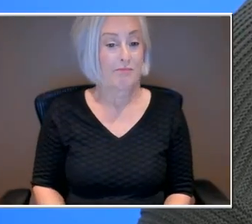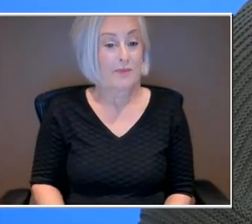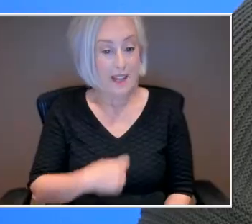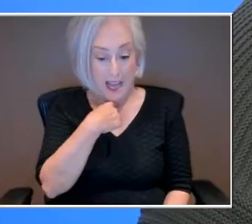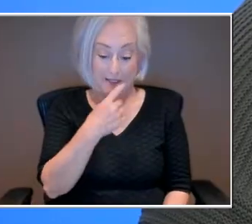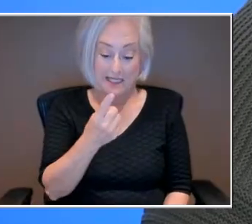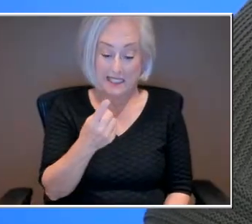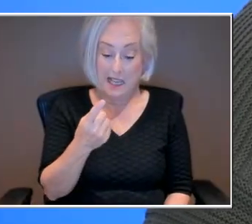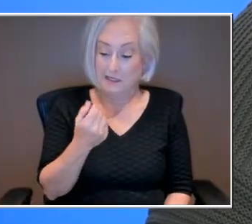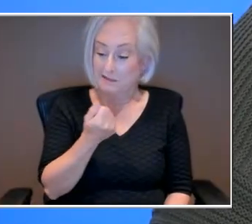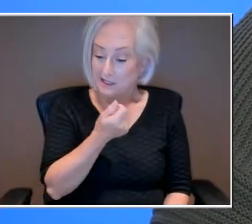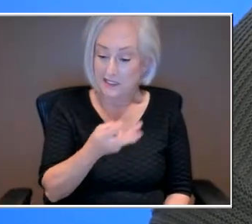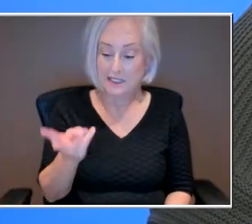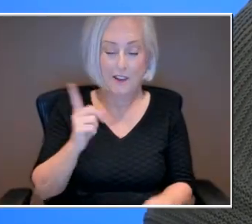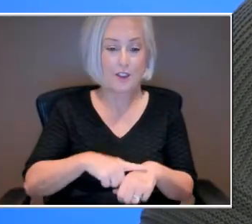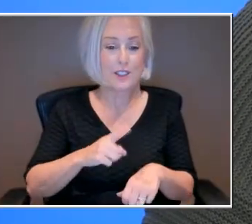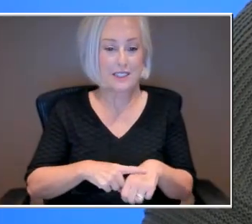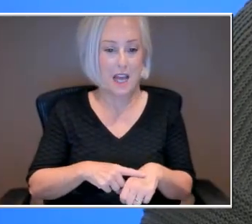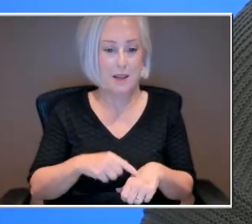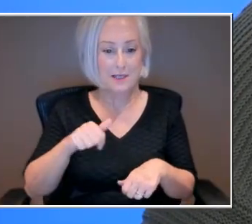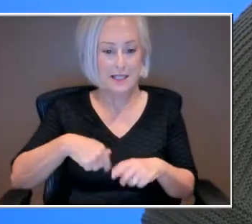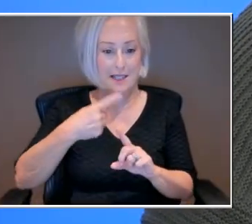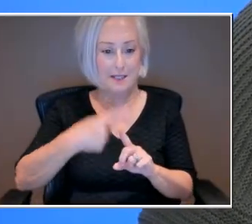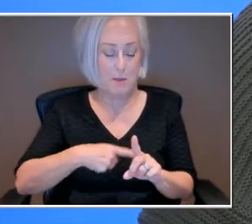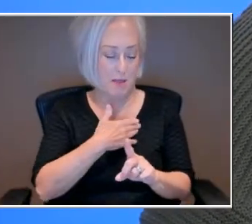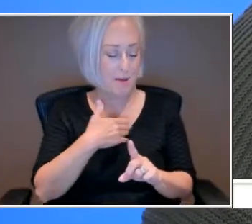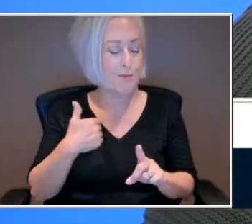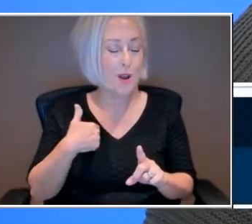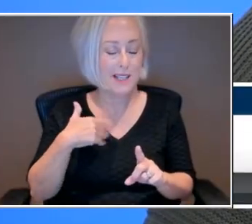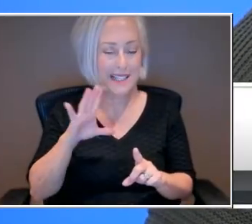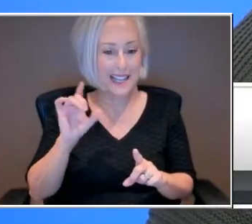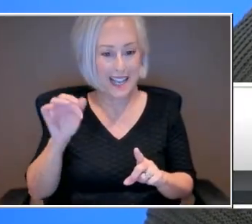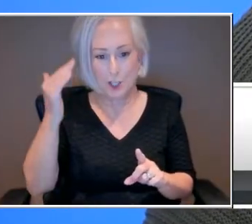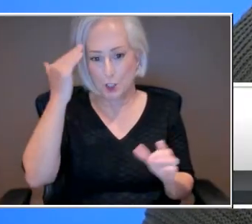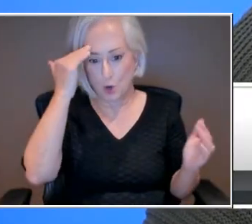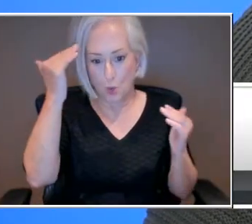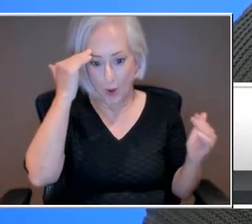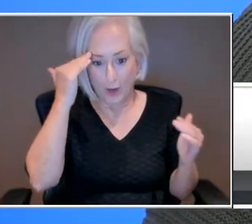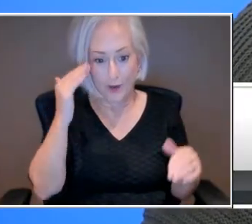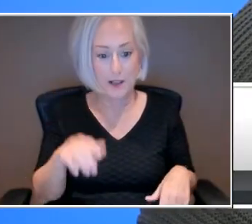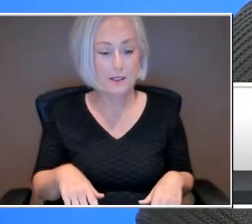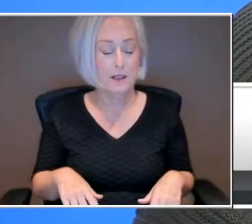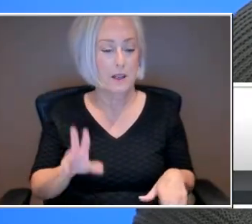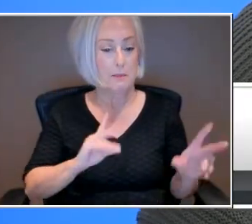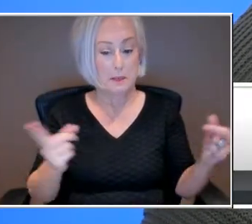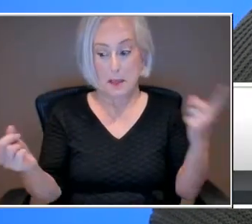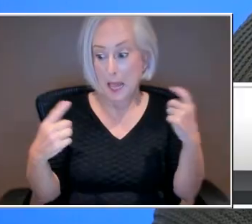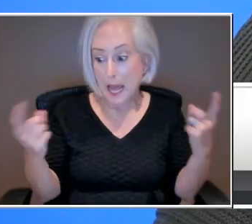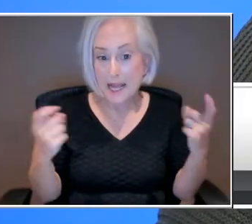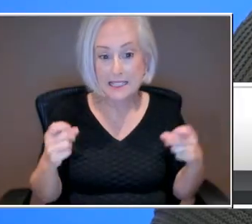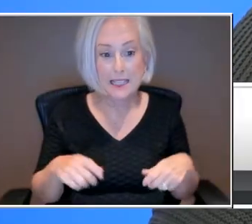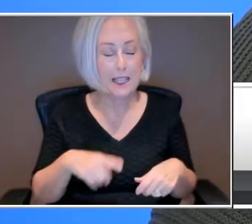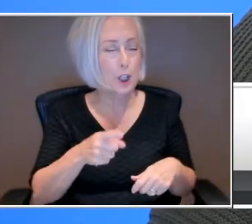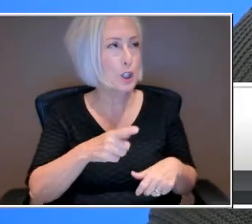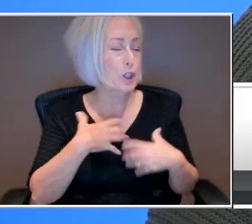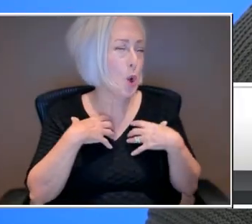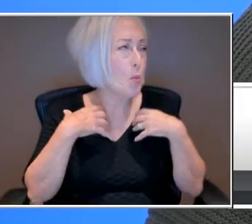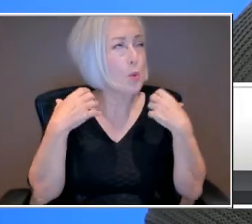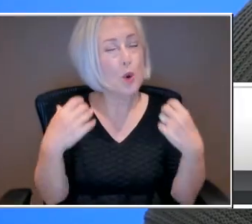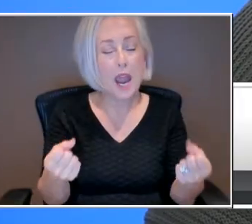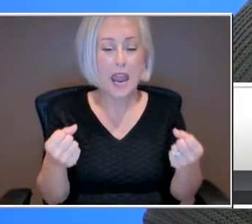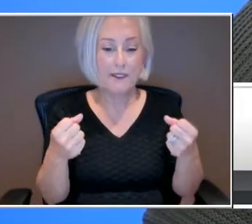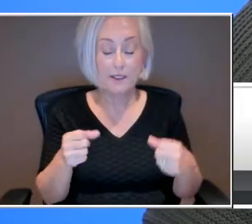with it being Breast Cancer Awareness Month, and constant reminders and people asking and saying you're so brave, and that's